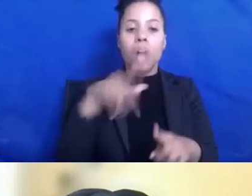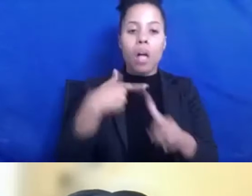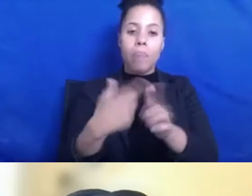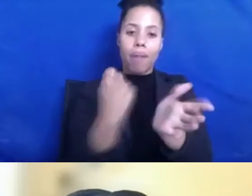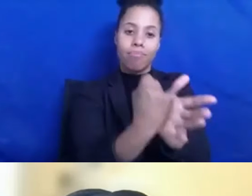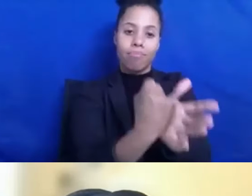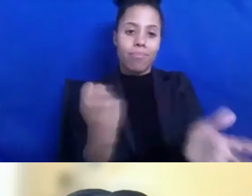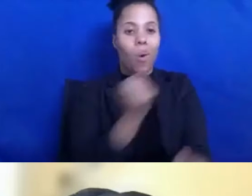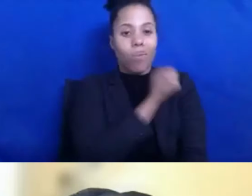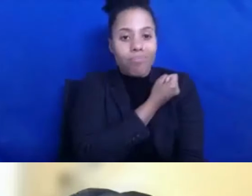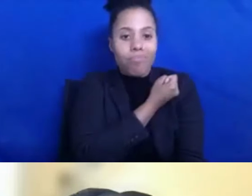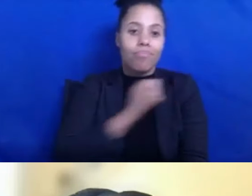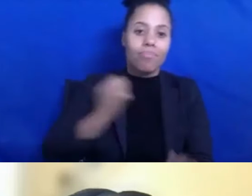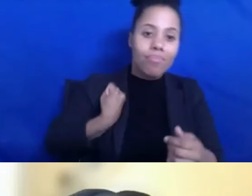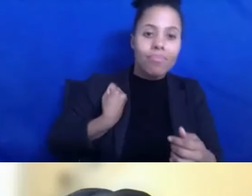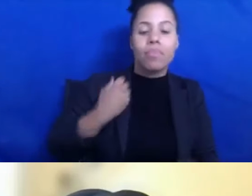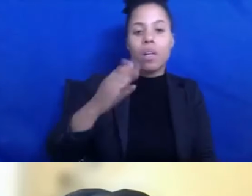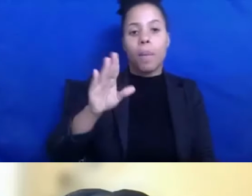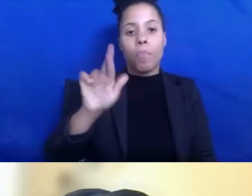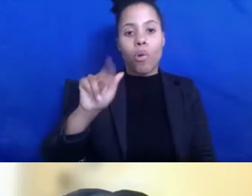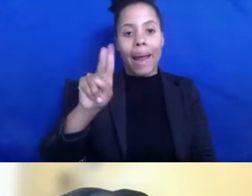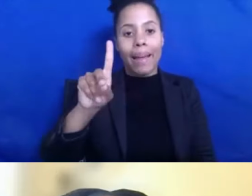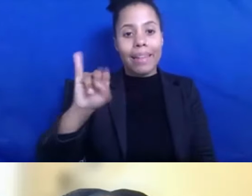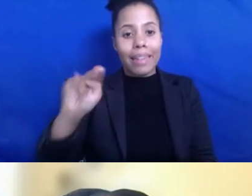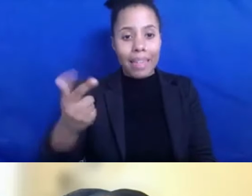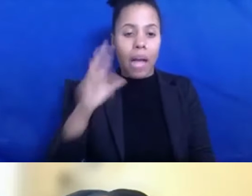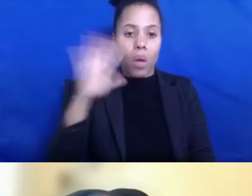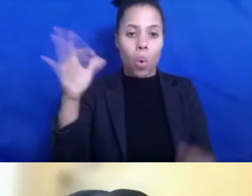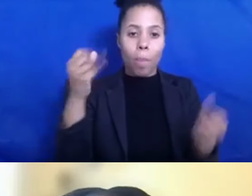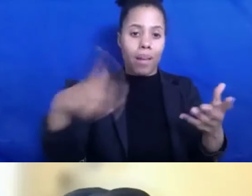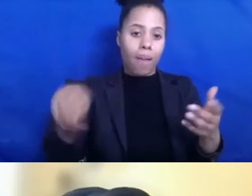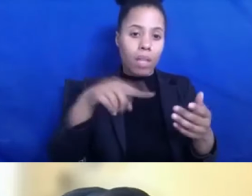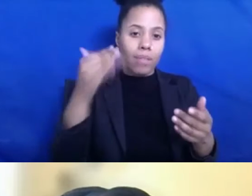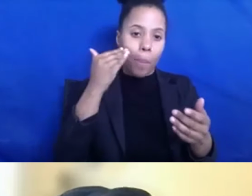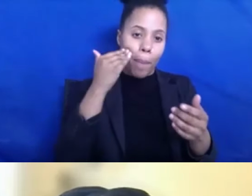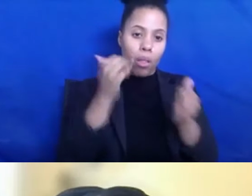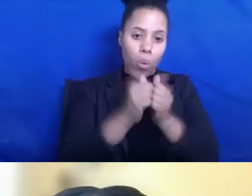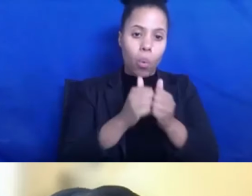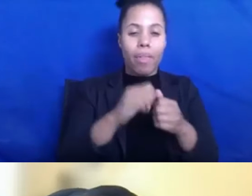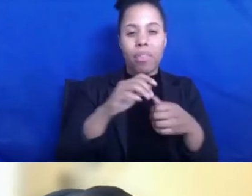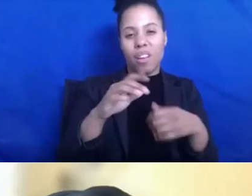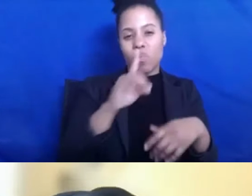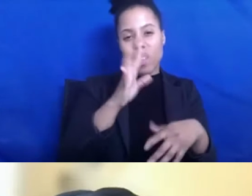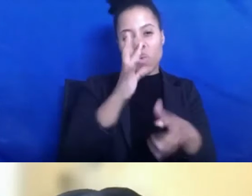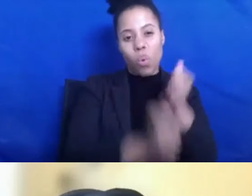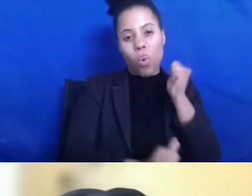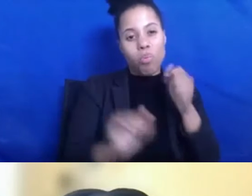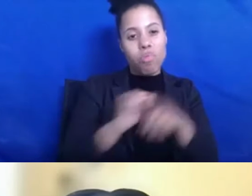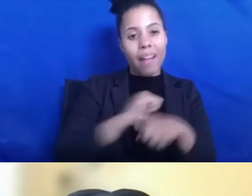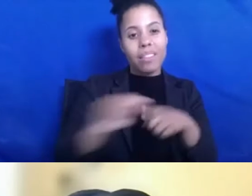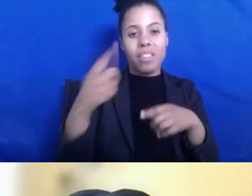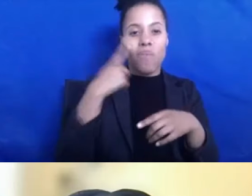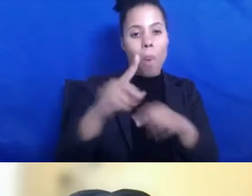know so many of us, you know, are familiar with as a cruel practice of punishment. But she also makes